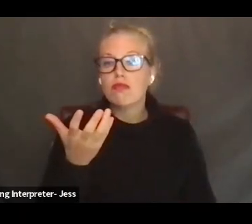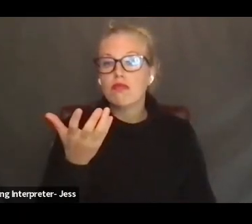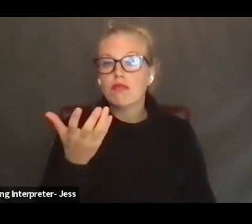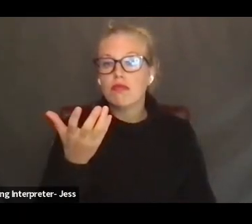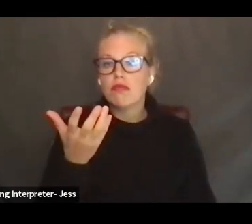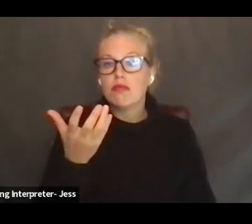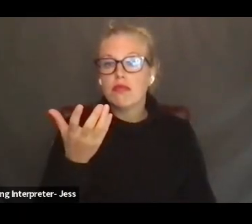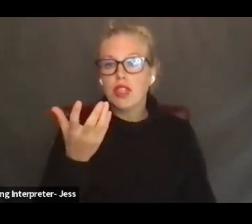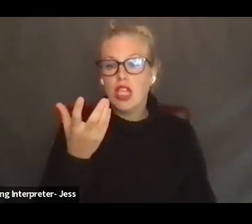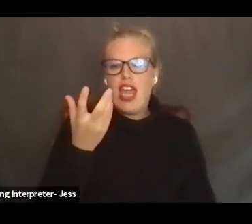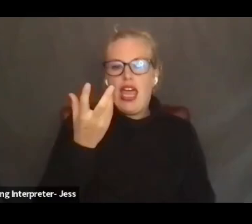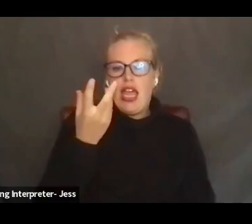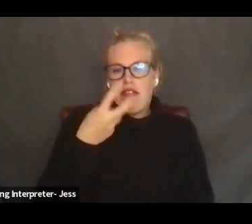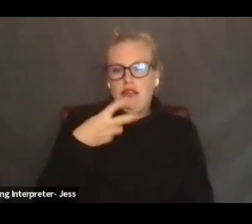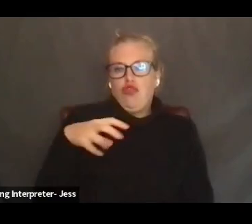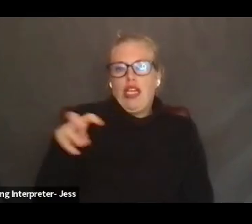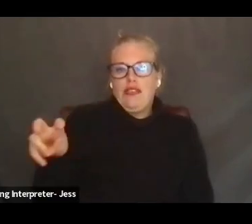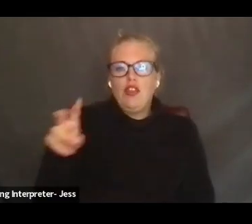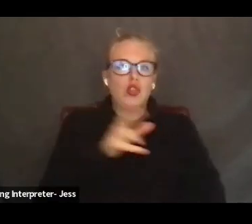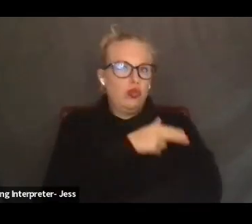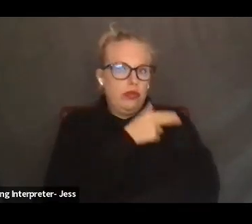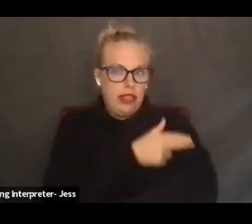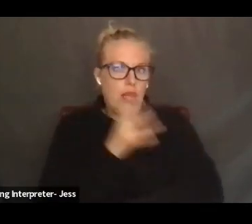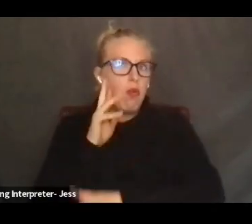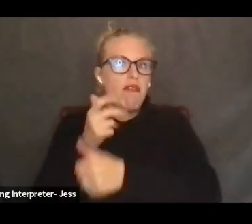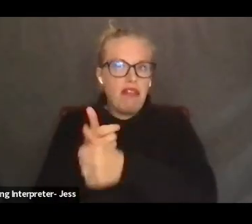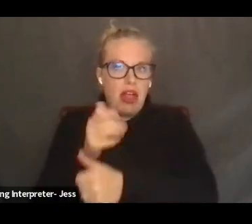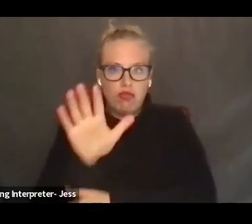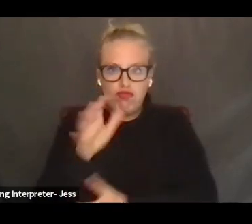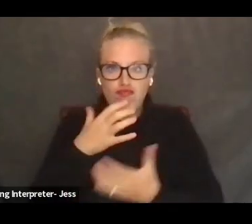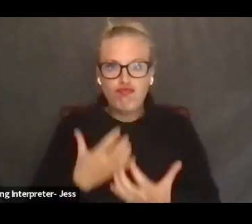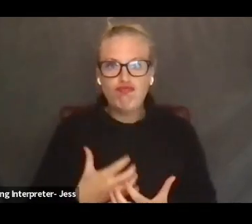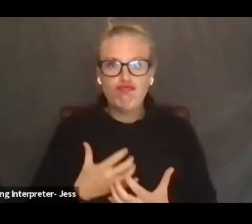let you be transported to a facility that will follow your wishes.